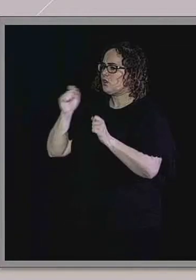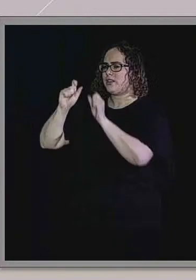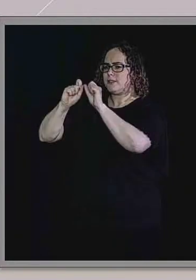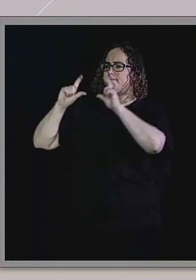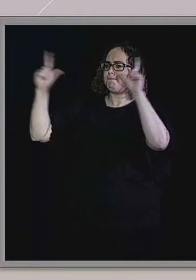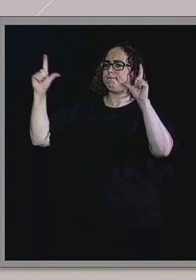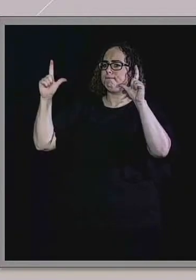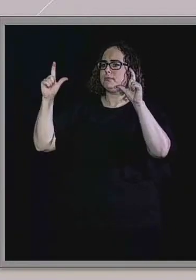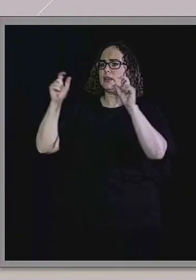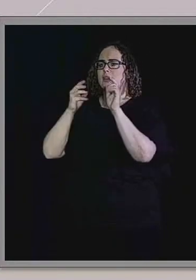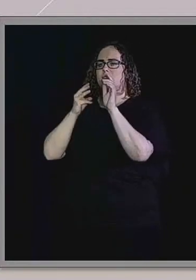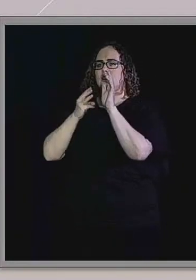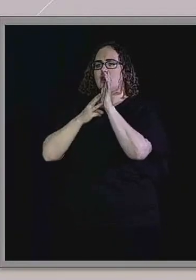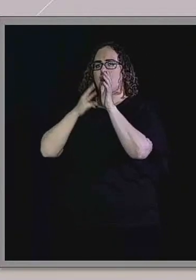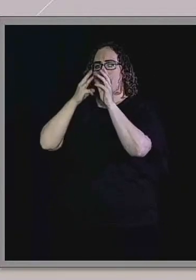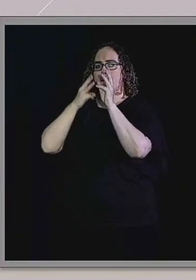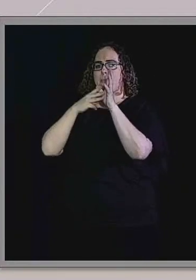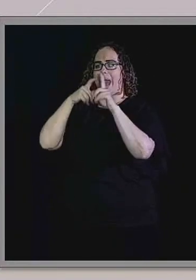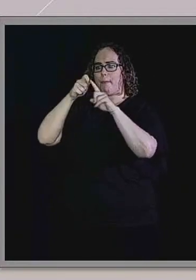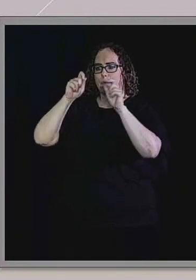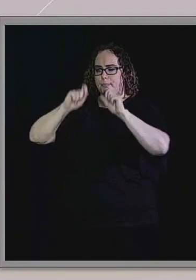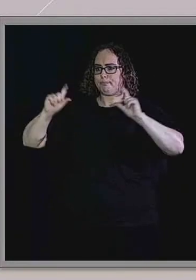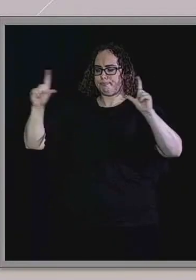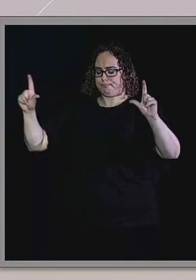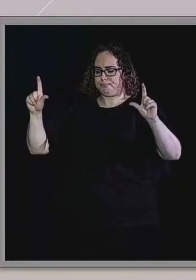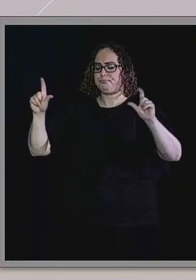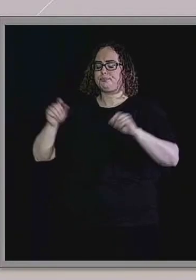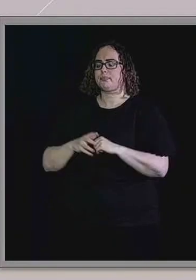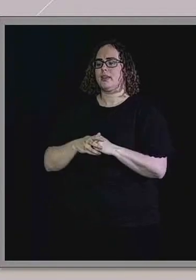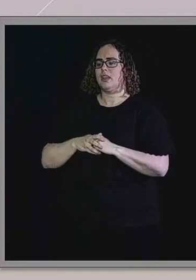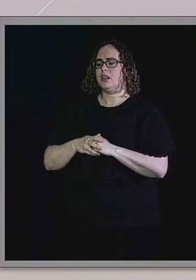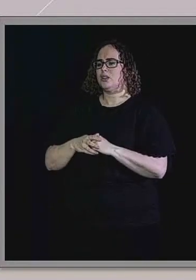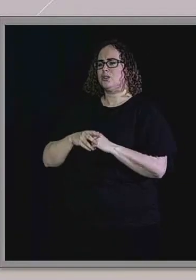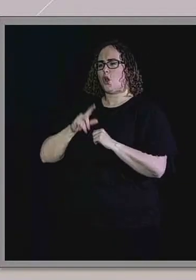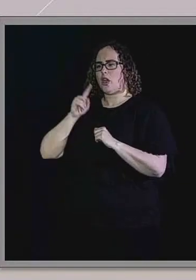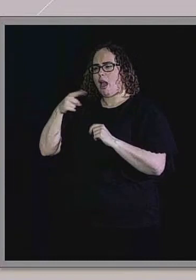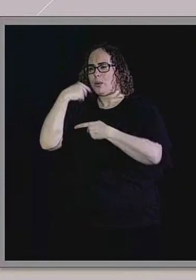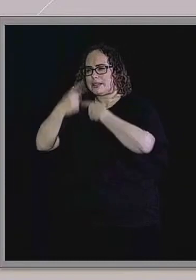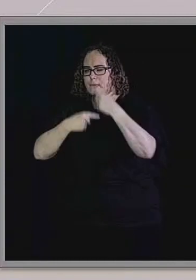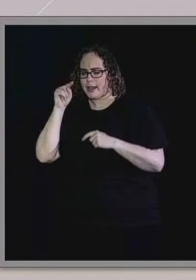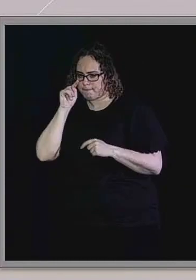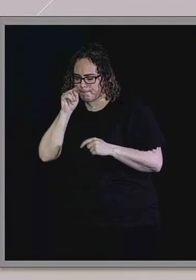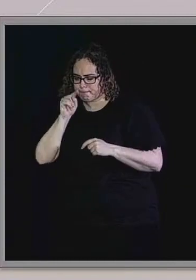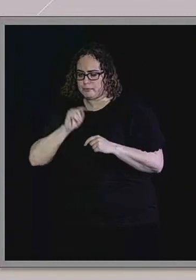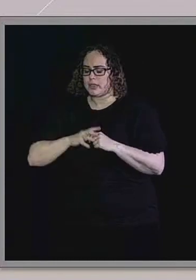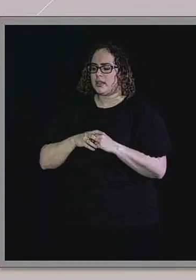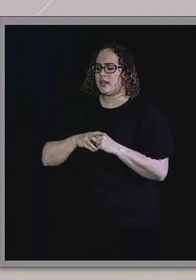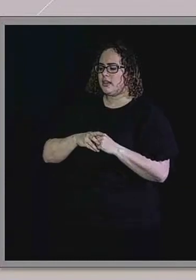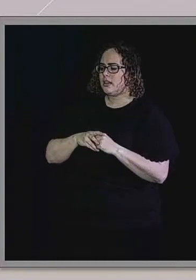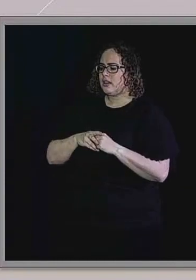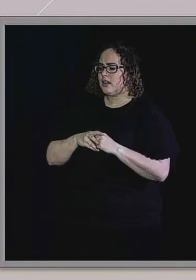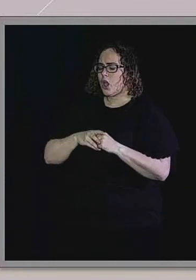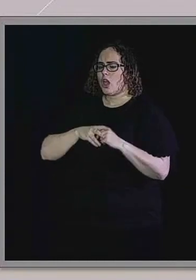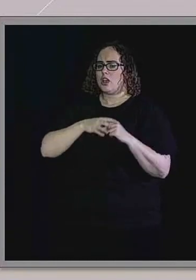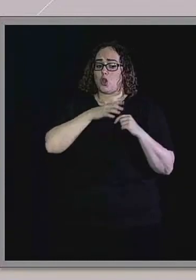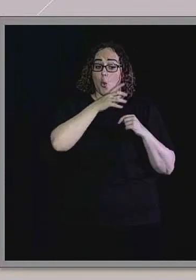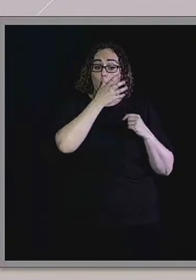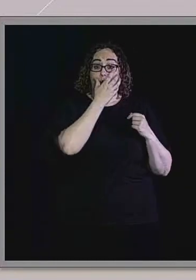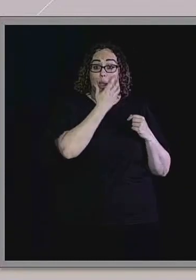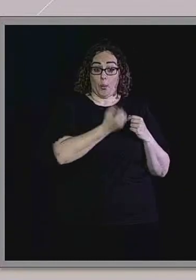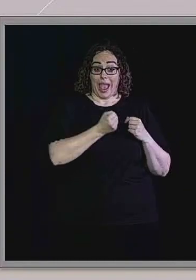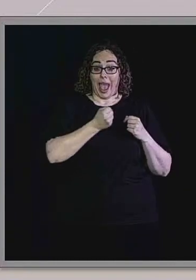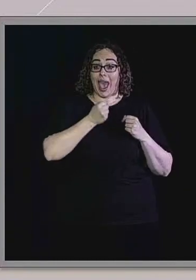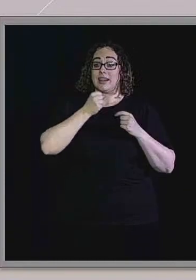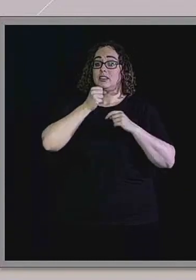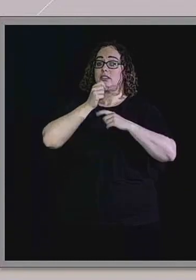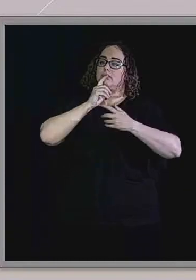what FMG has done in the way it's mined is that when consultants came up and identified possible